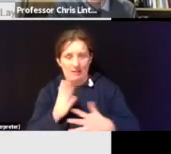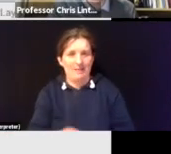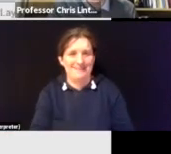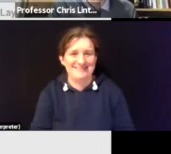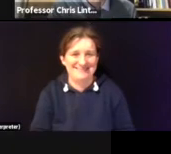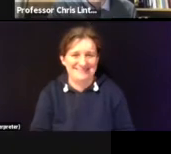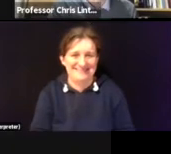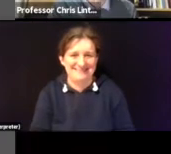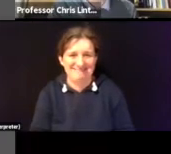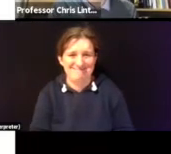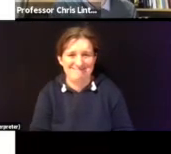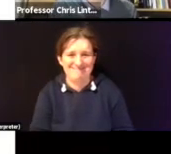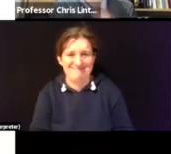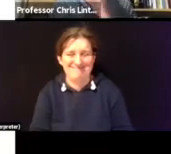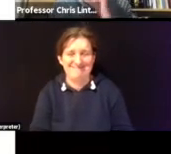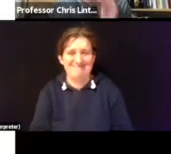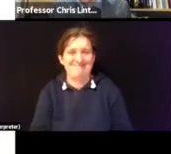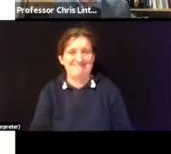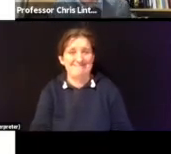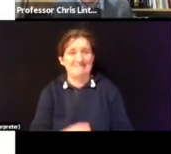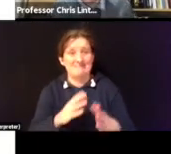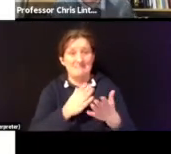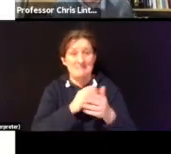Honestly. Right, is that any better?